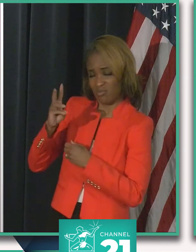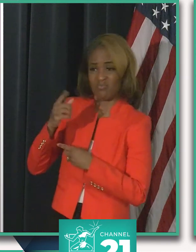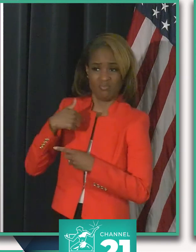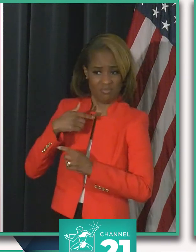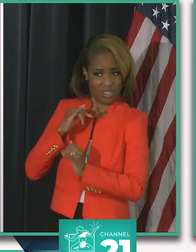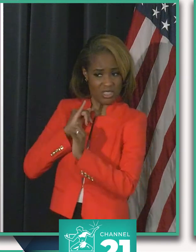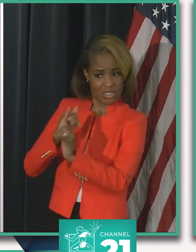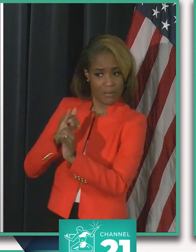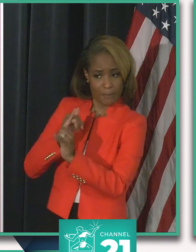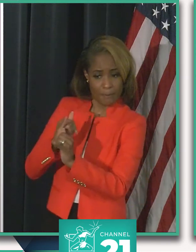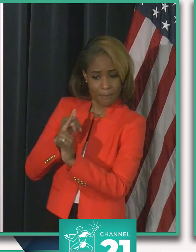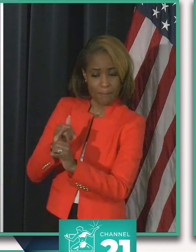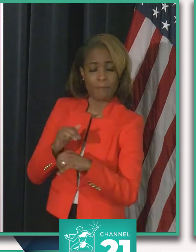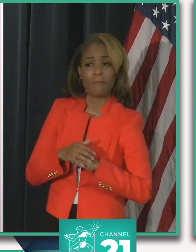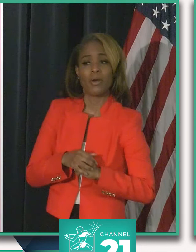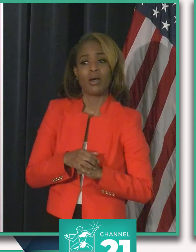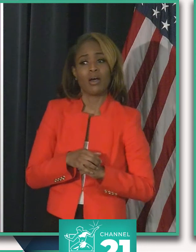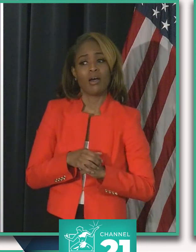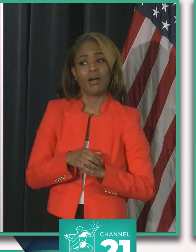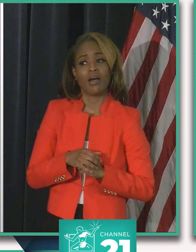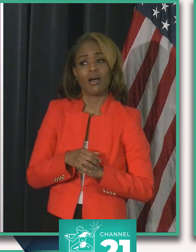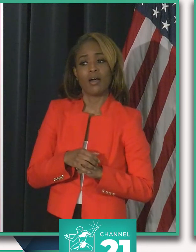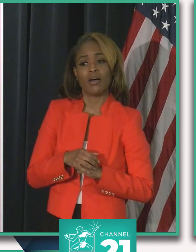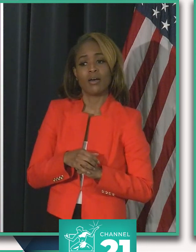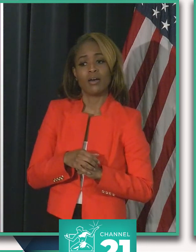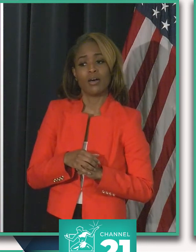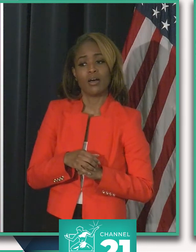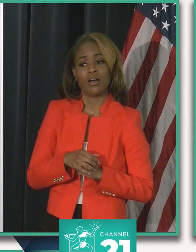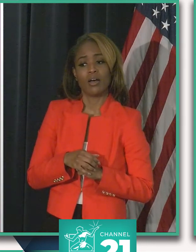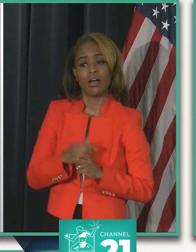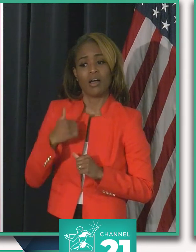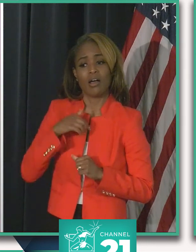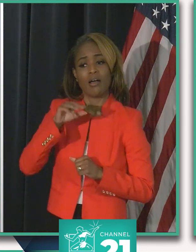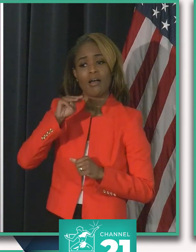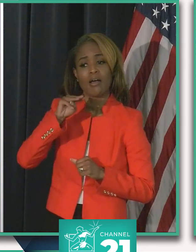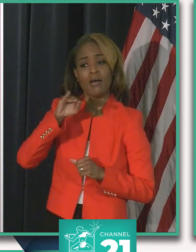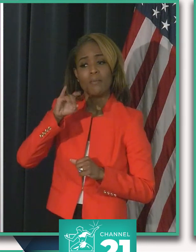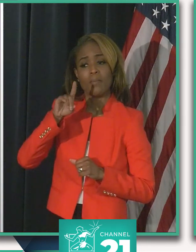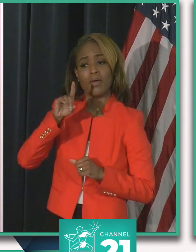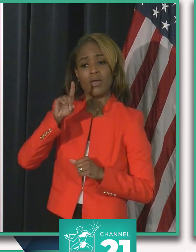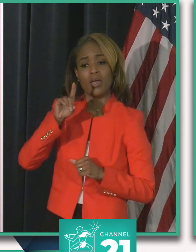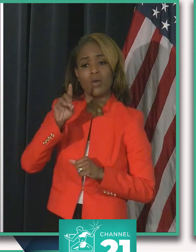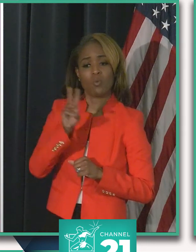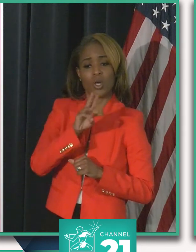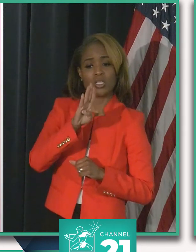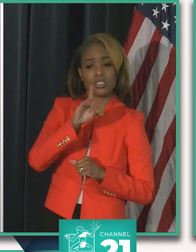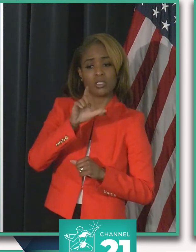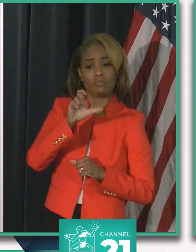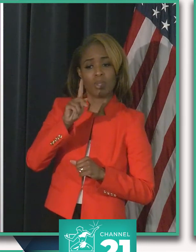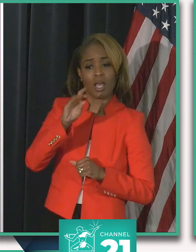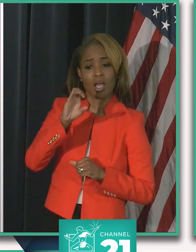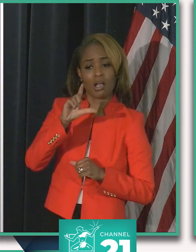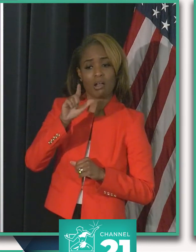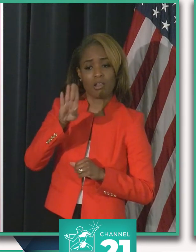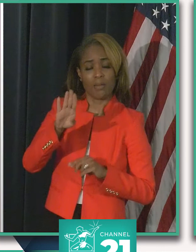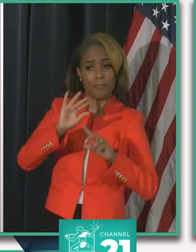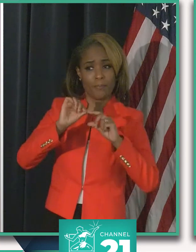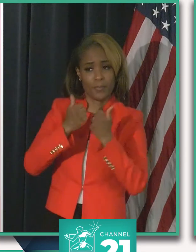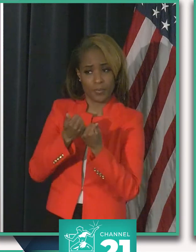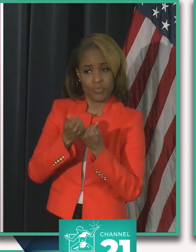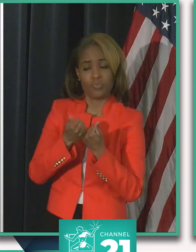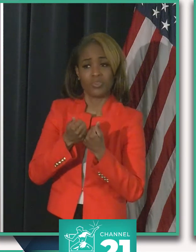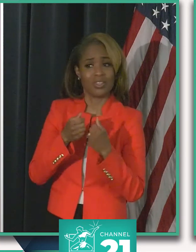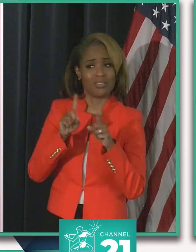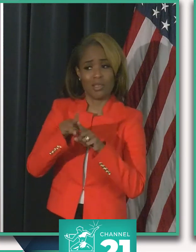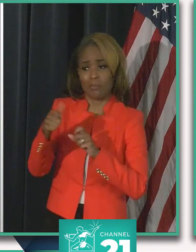District 6, and I am the Midwest Black Club Association. And like